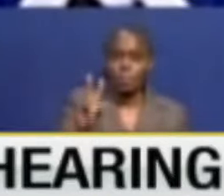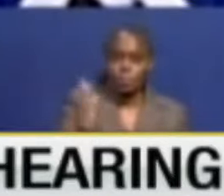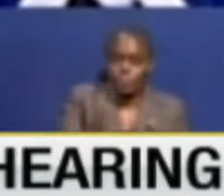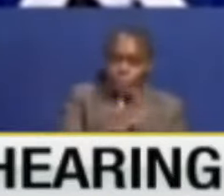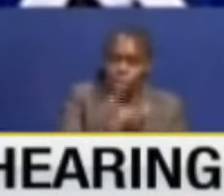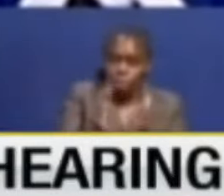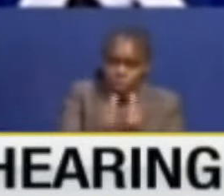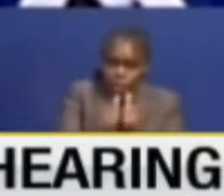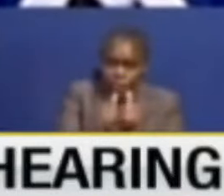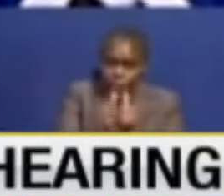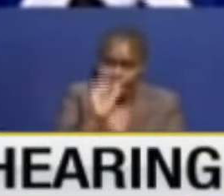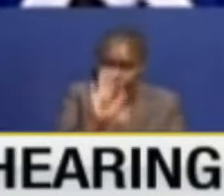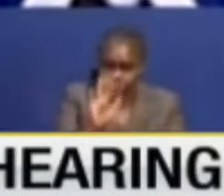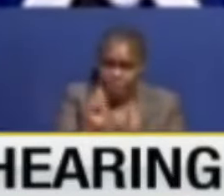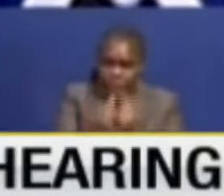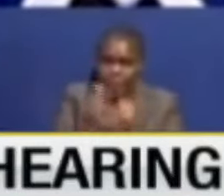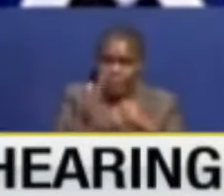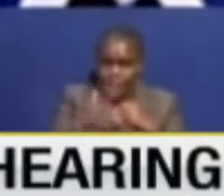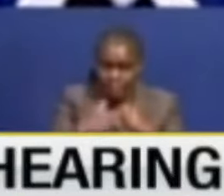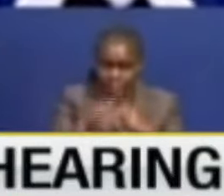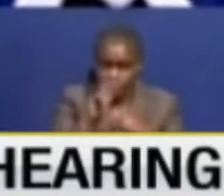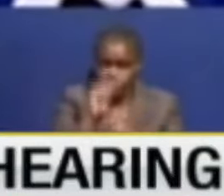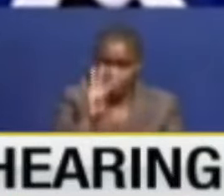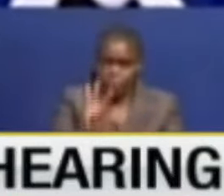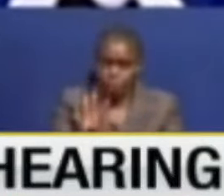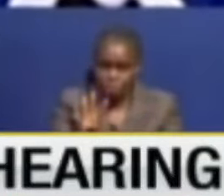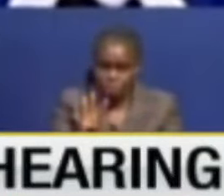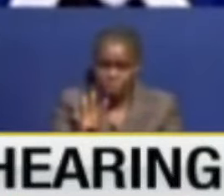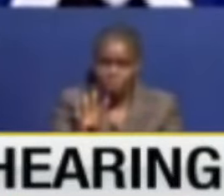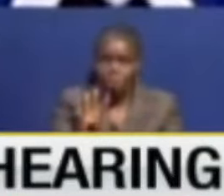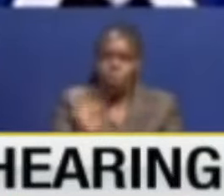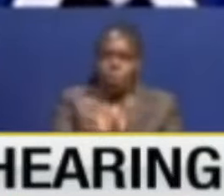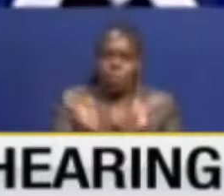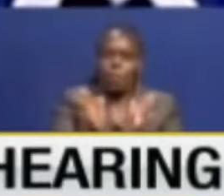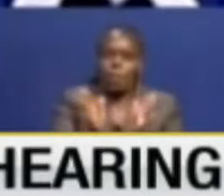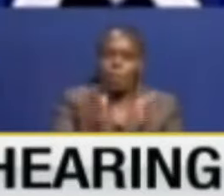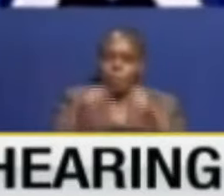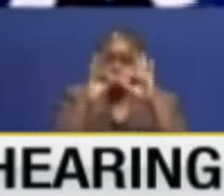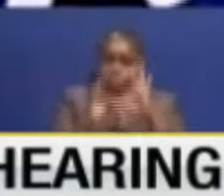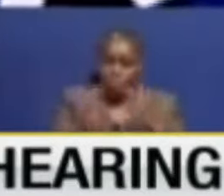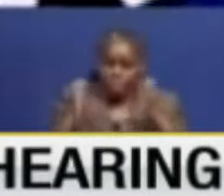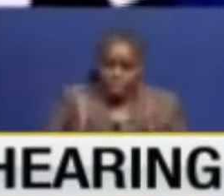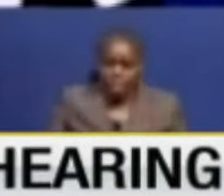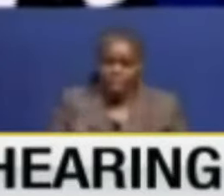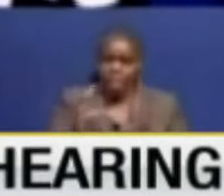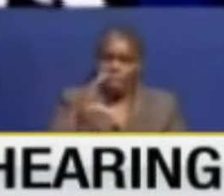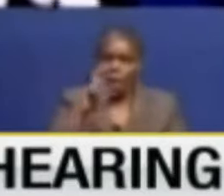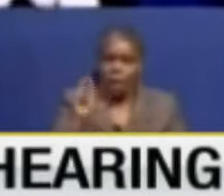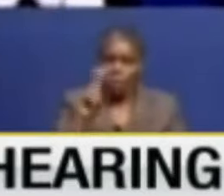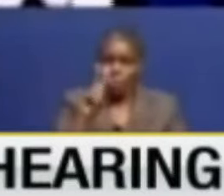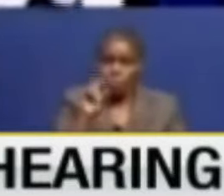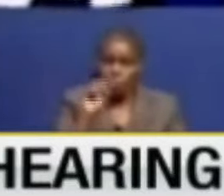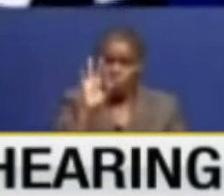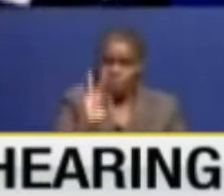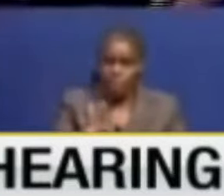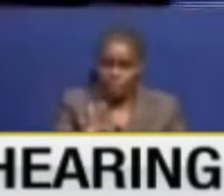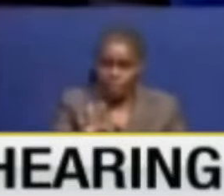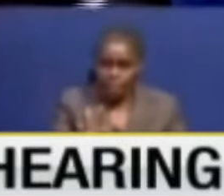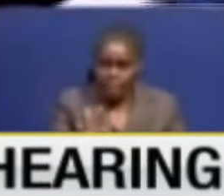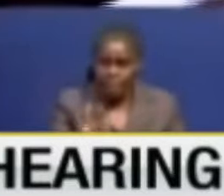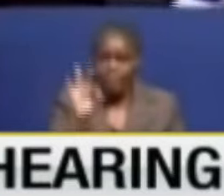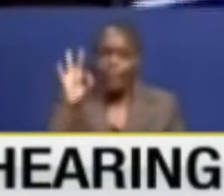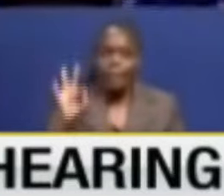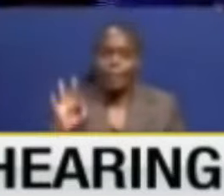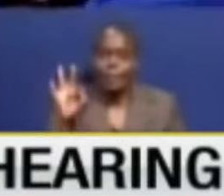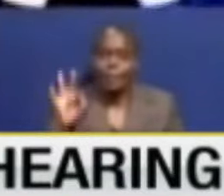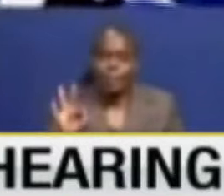10, 15, 19, and 24 of the Public Officer Ethics Act 2003.